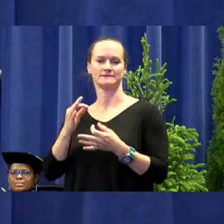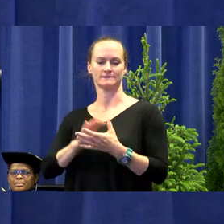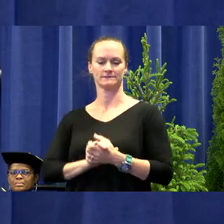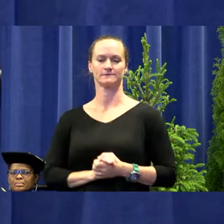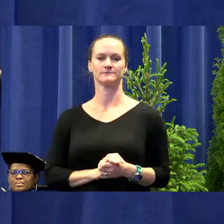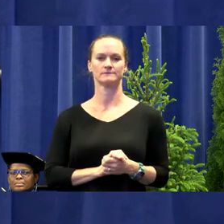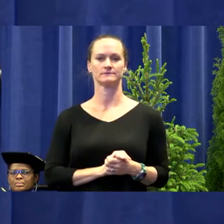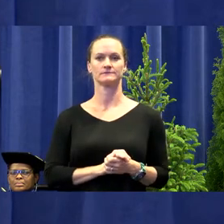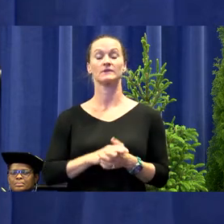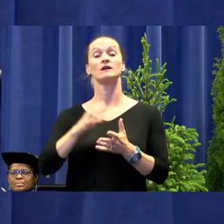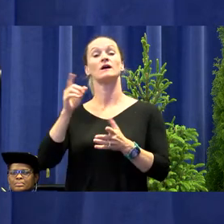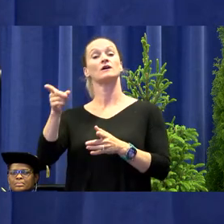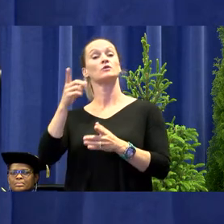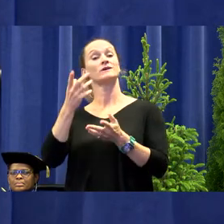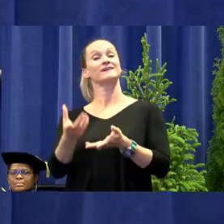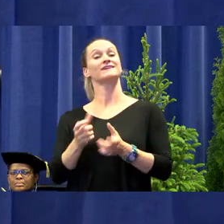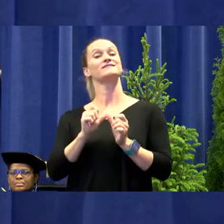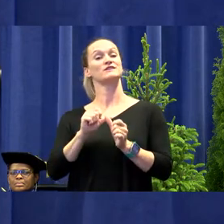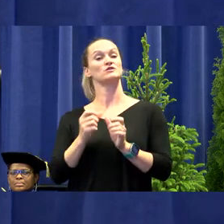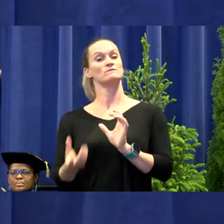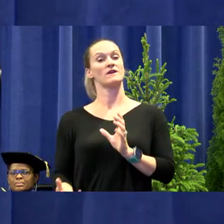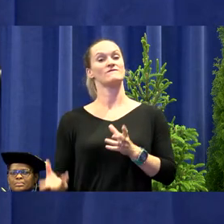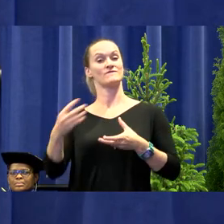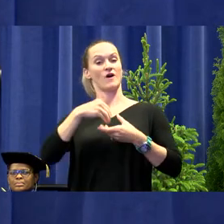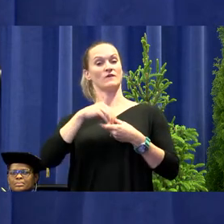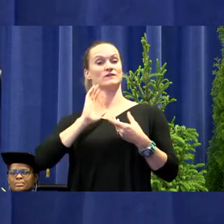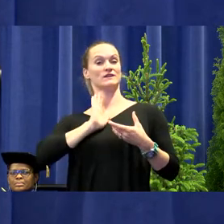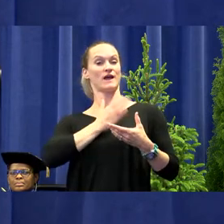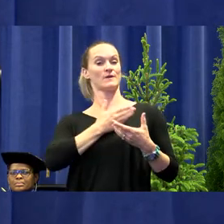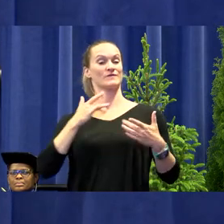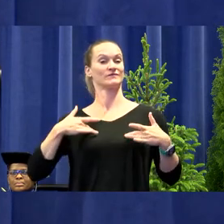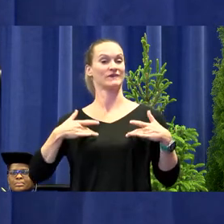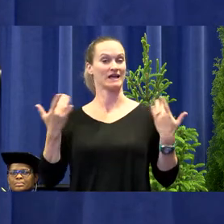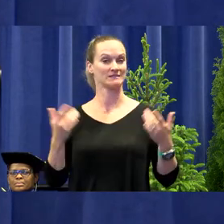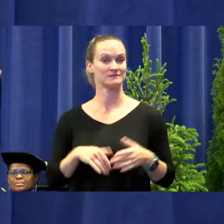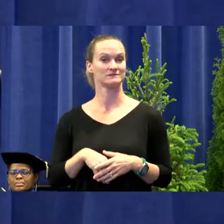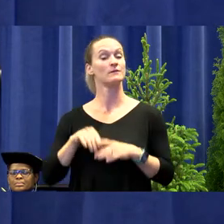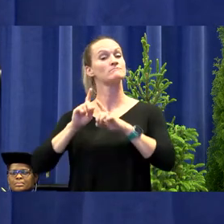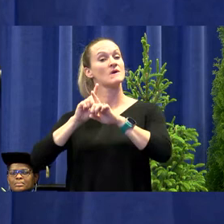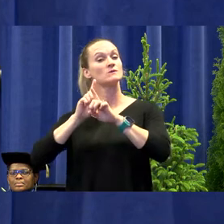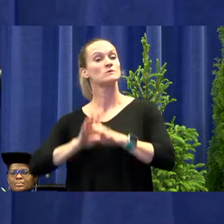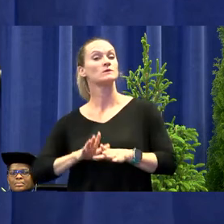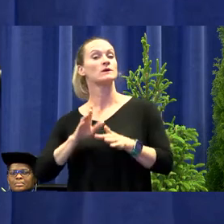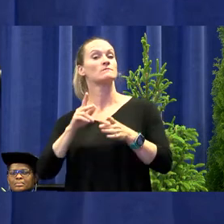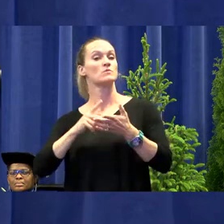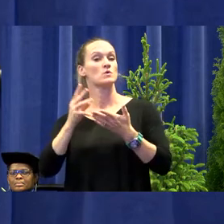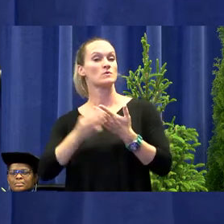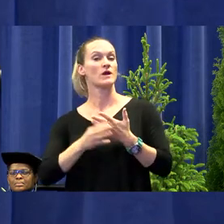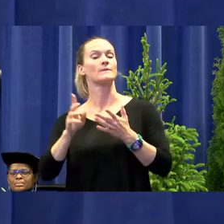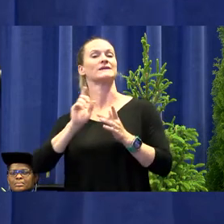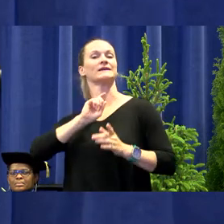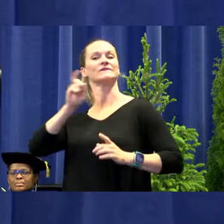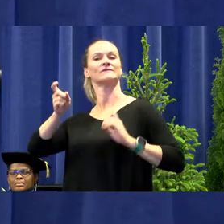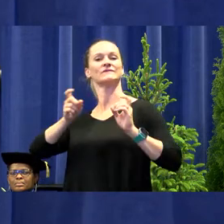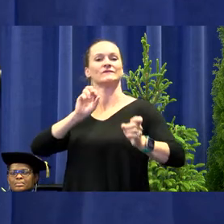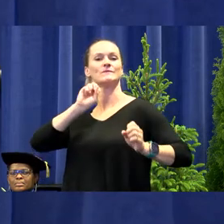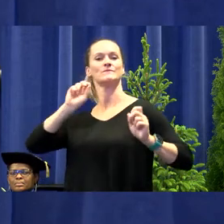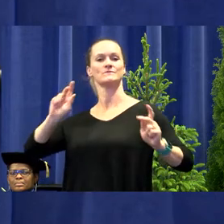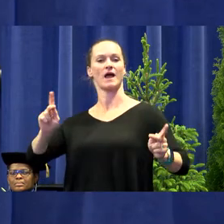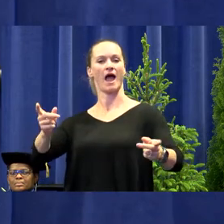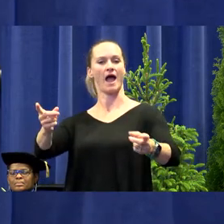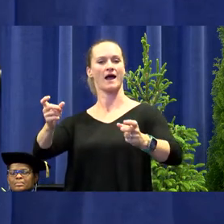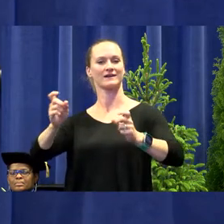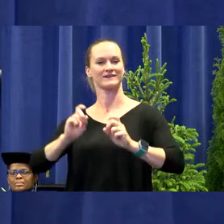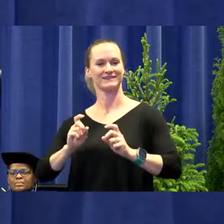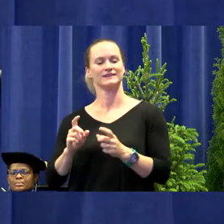engaged with your university through alumni events, mentoring programs, and giving back to support the next